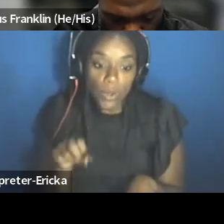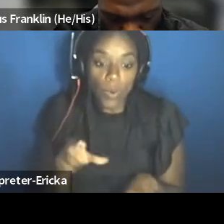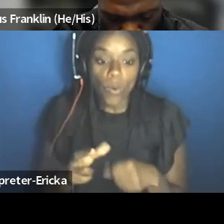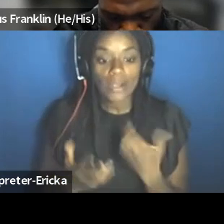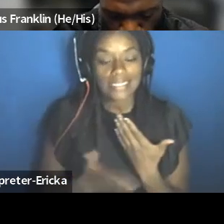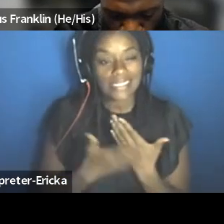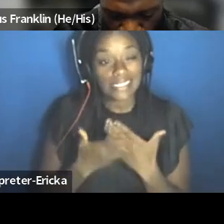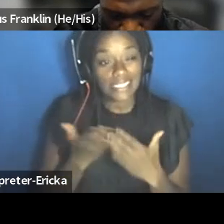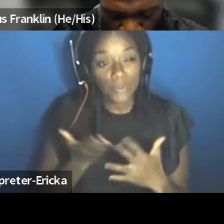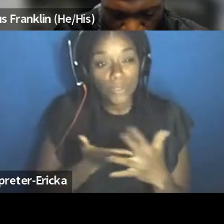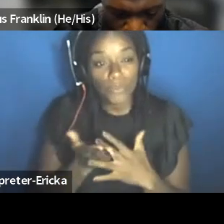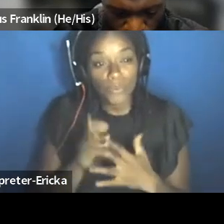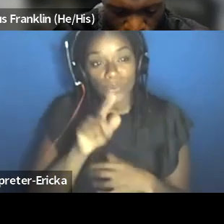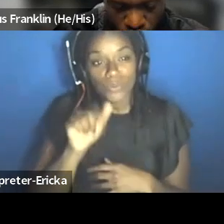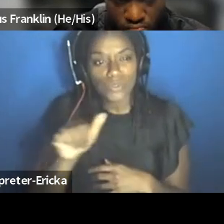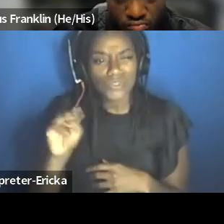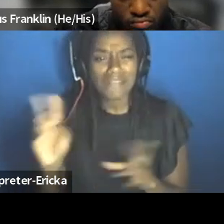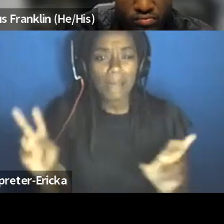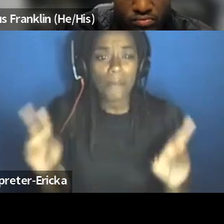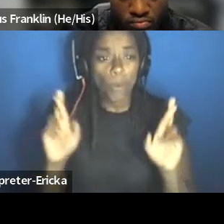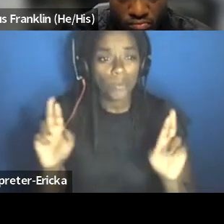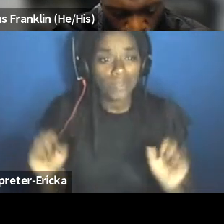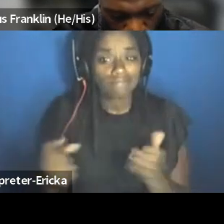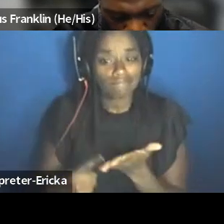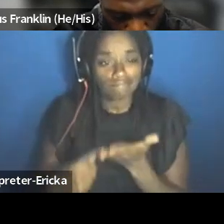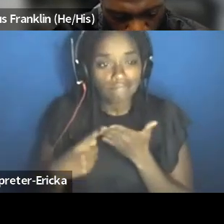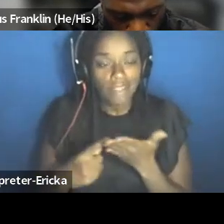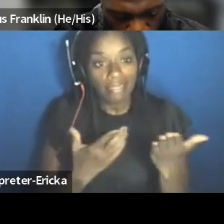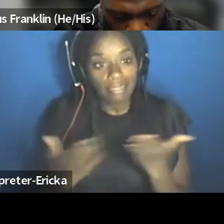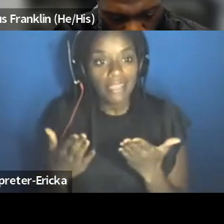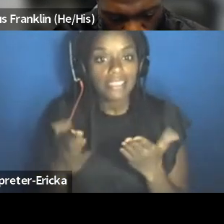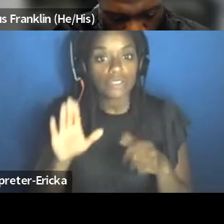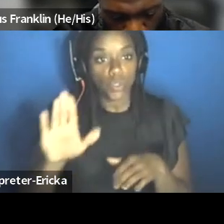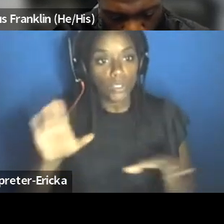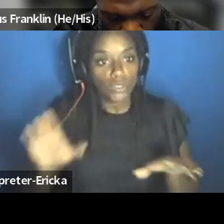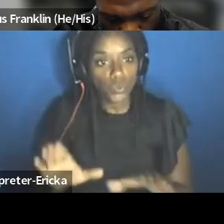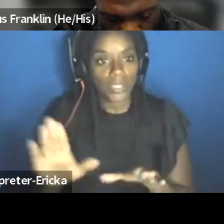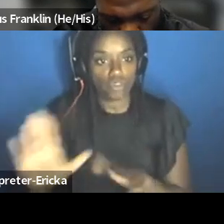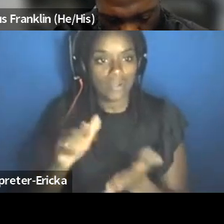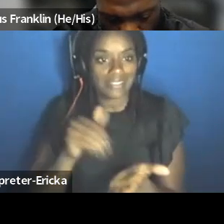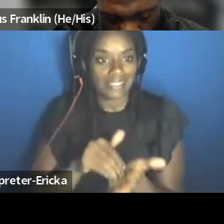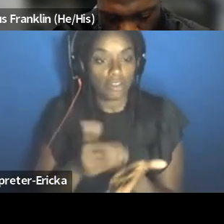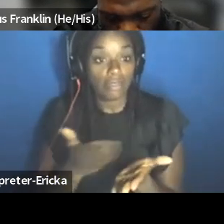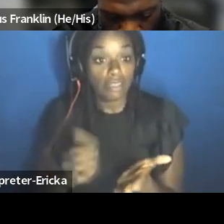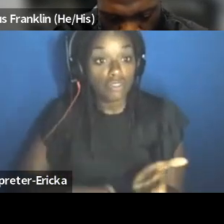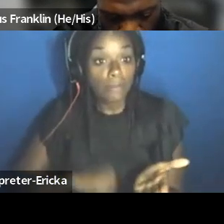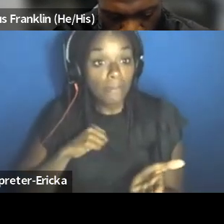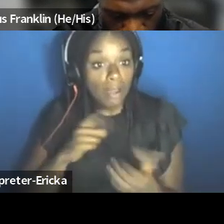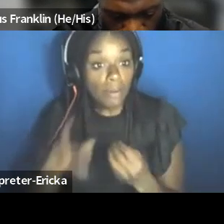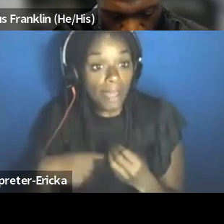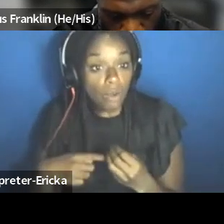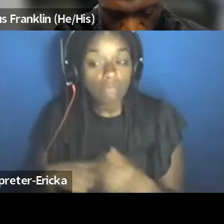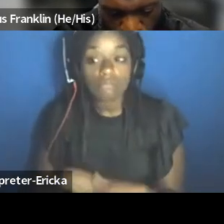Zoom, I'm really hoping we can really talk about some things that you've been doing at your center, things that you're proud of, things that you would like to